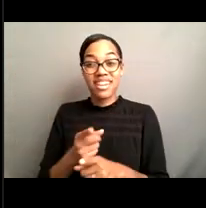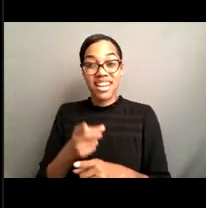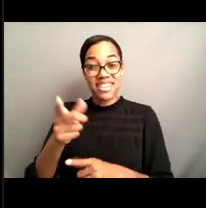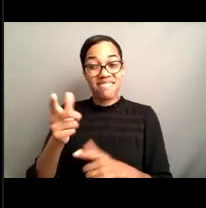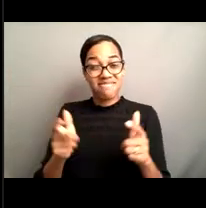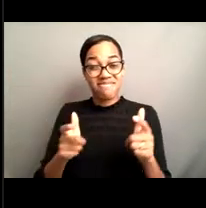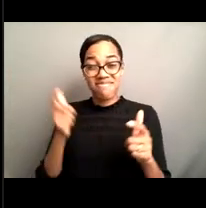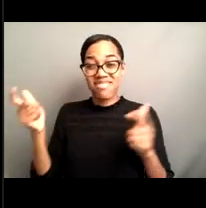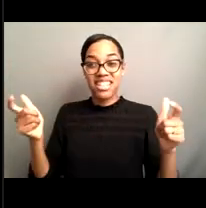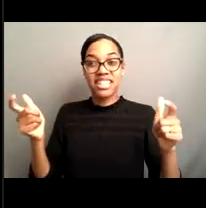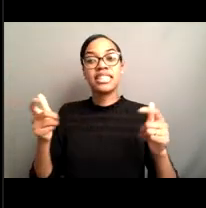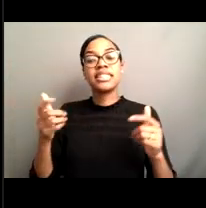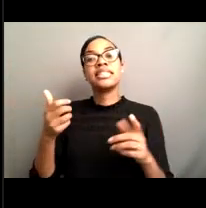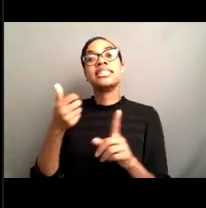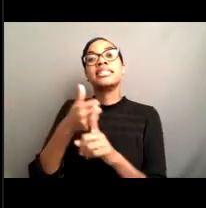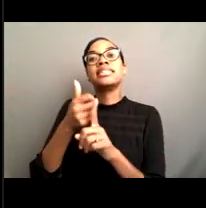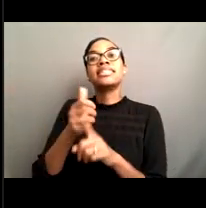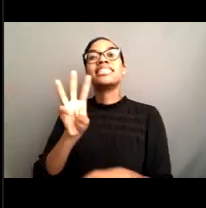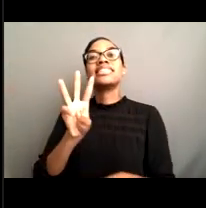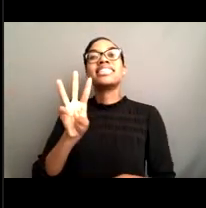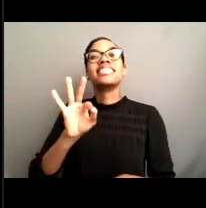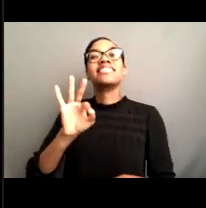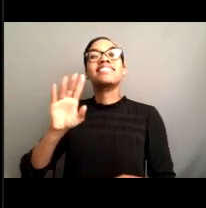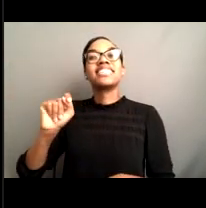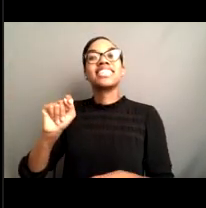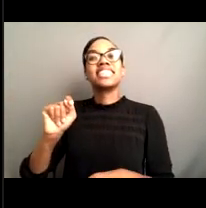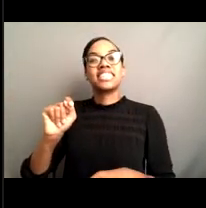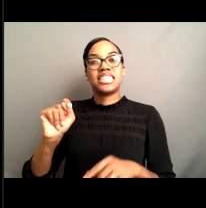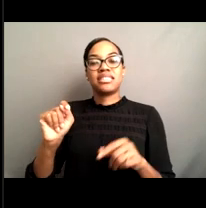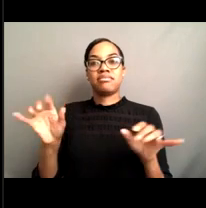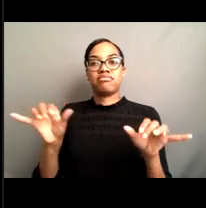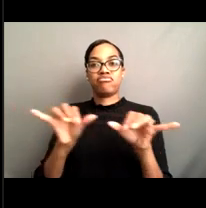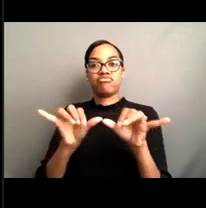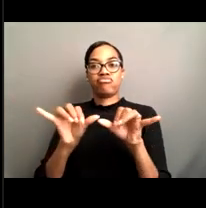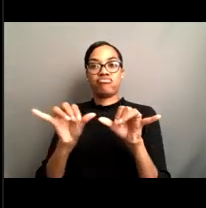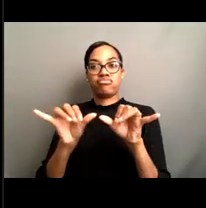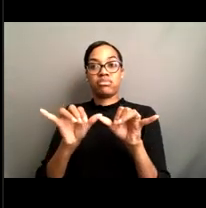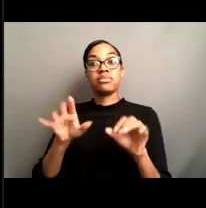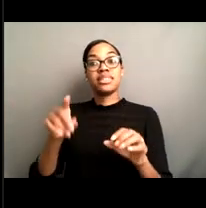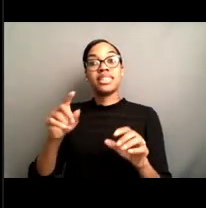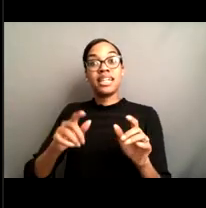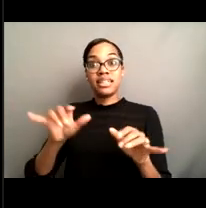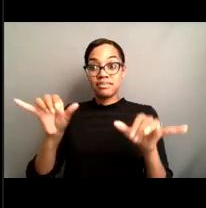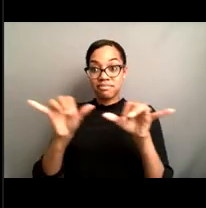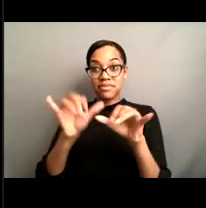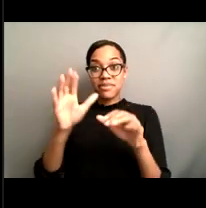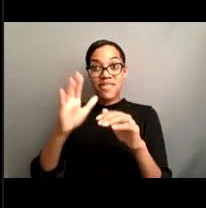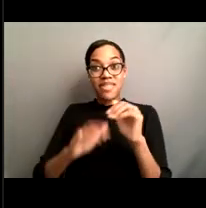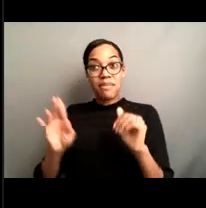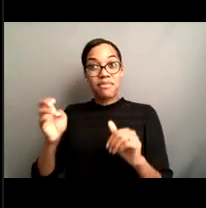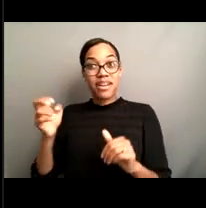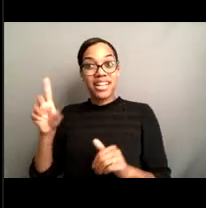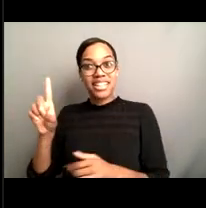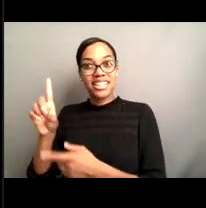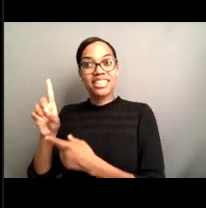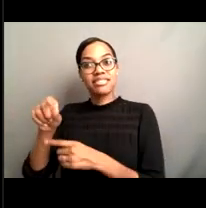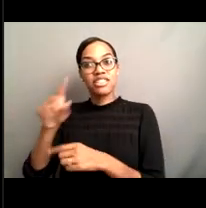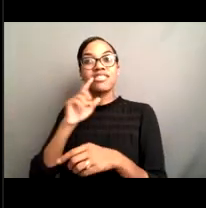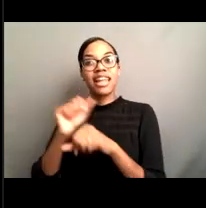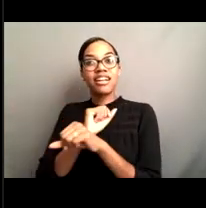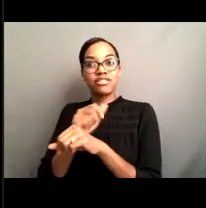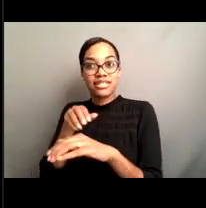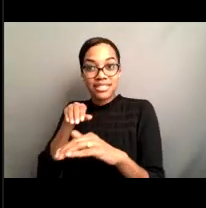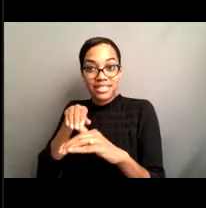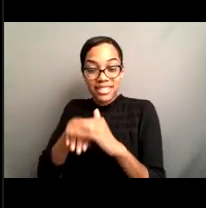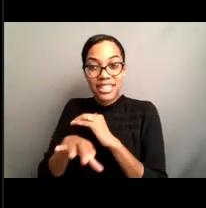almost 6 feet across. It's bigger than my friend Brandon. If he could do it, he could actually crawl inside that thing, because the balloon is so